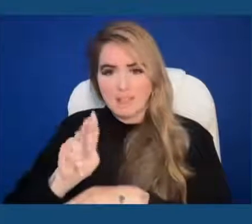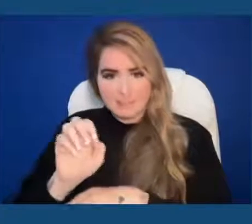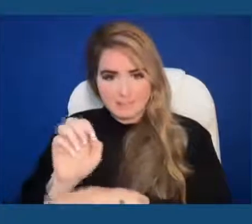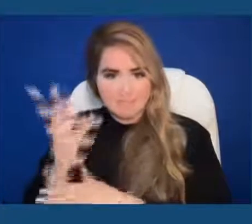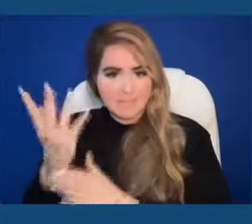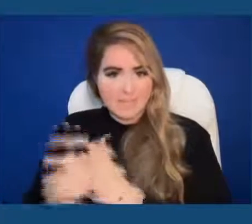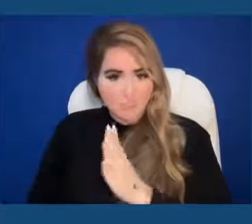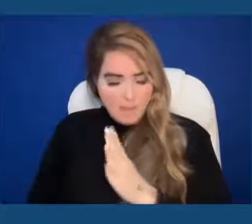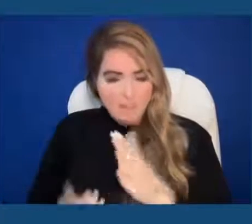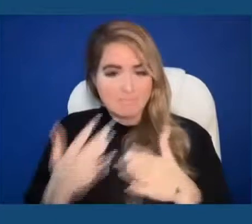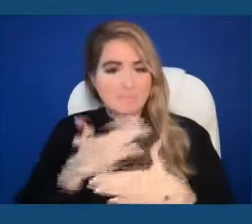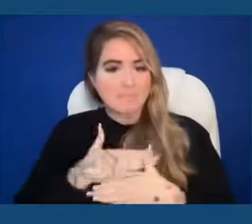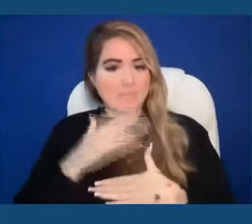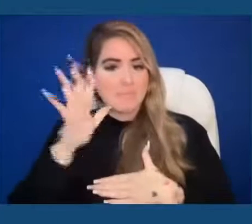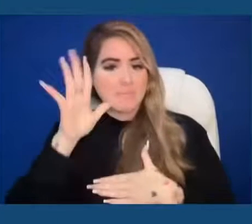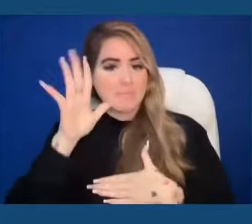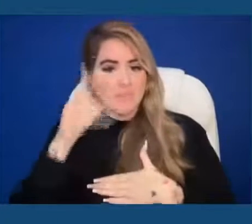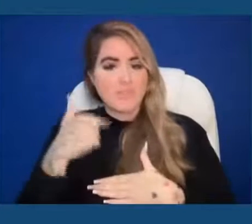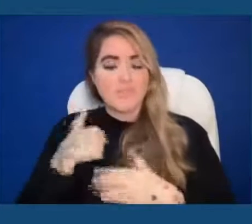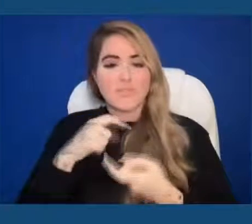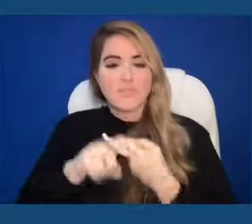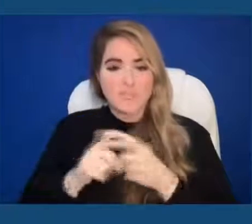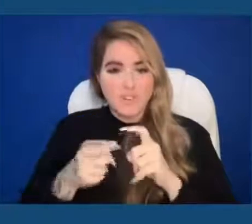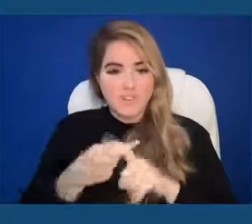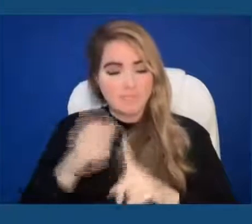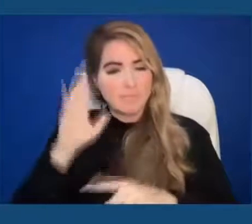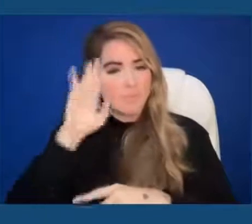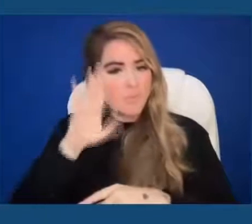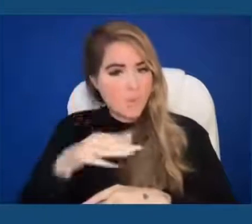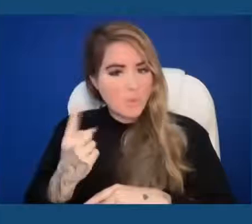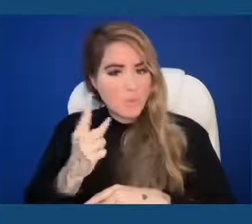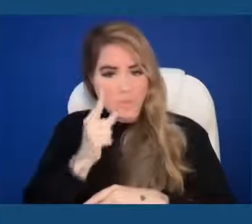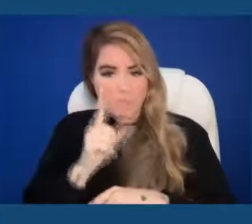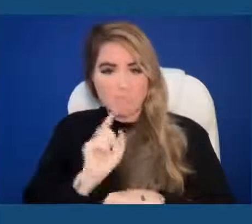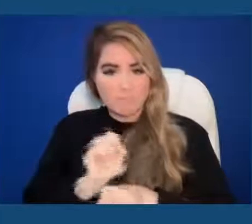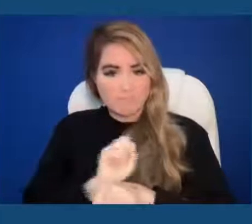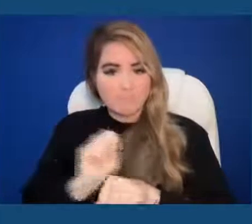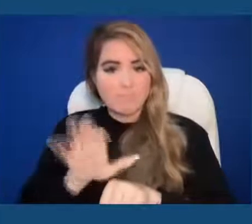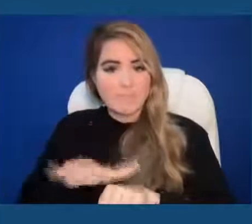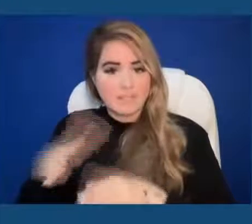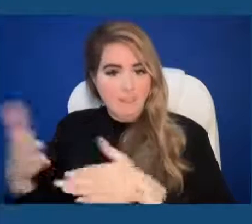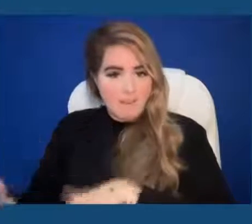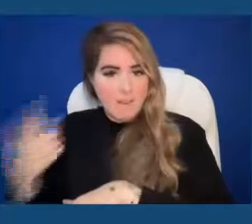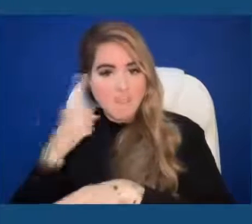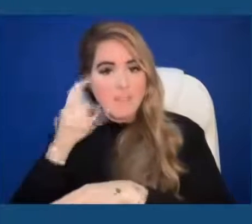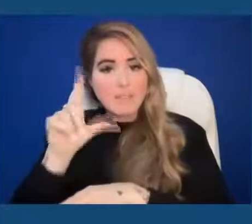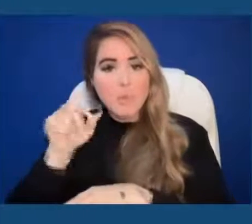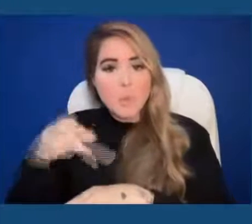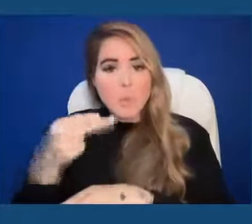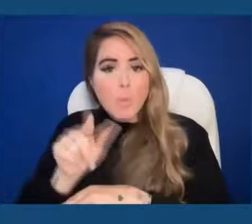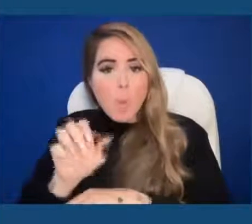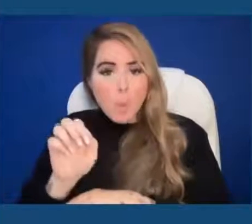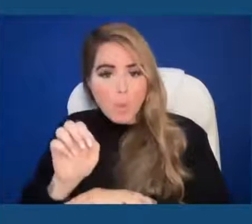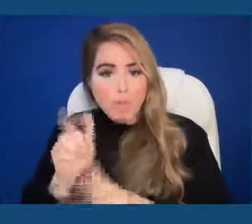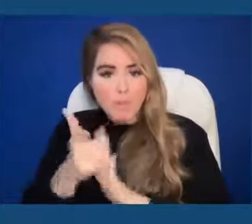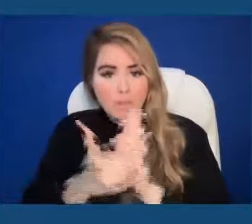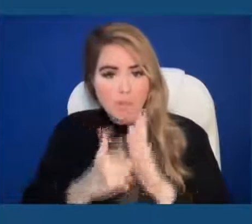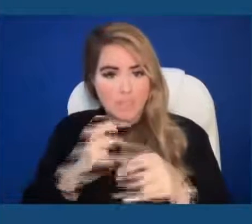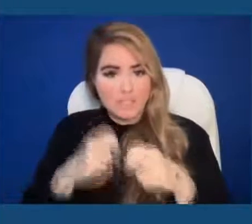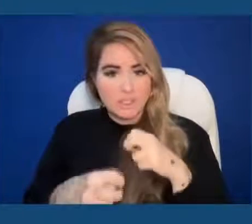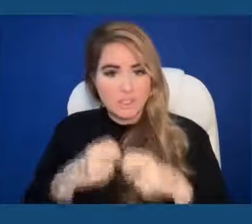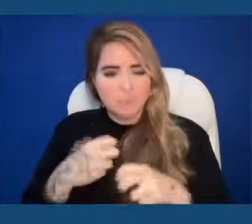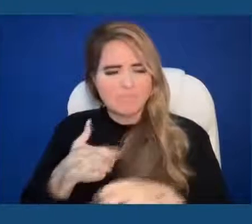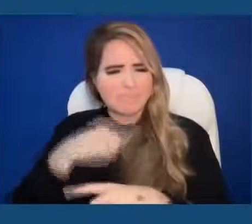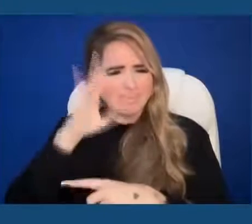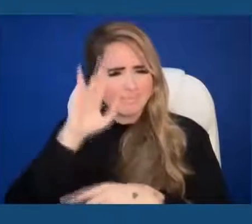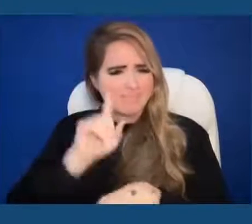mom and as a friend, to know someone lost their life because of a loophole in the law, I knew it was so